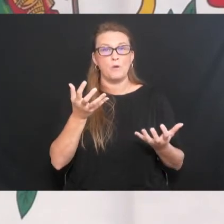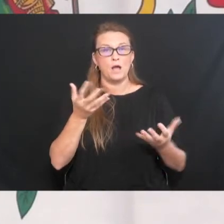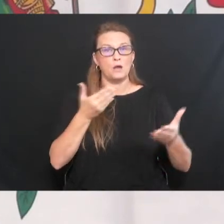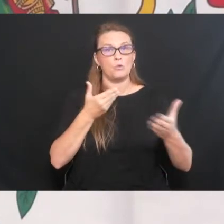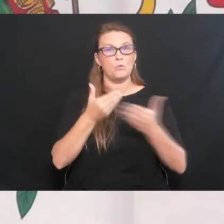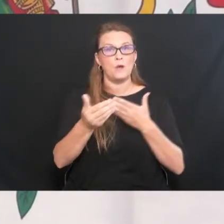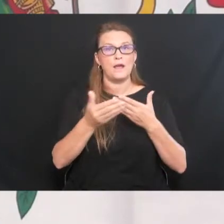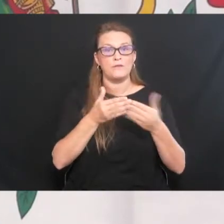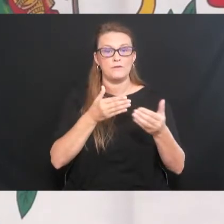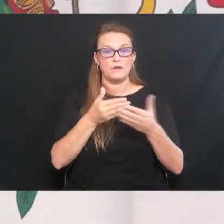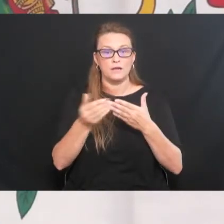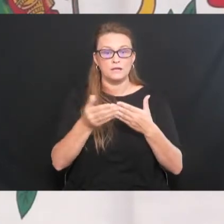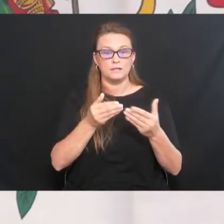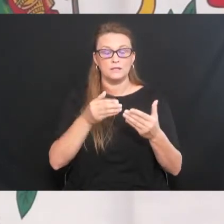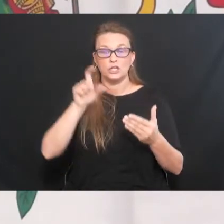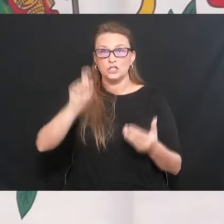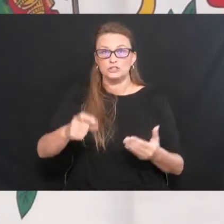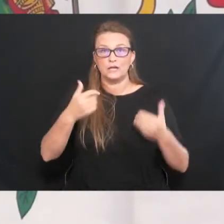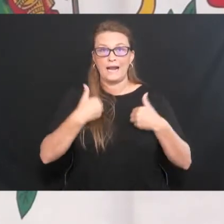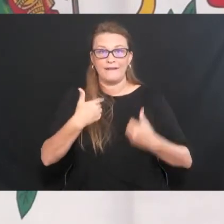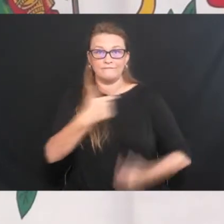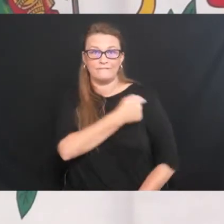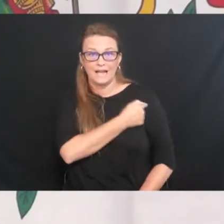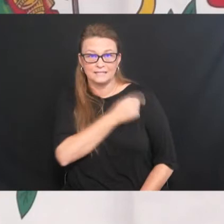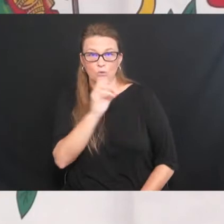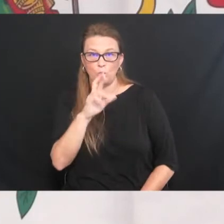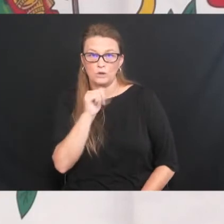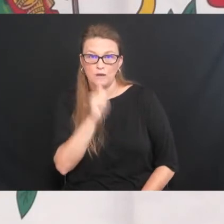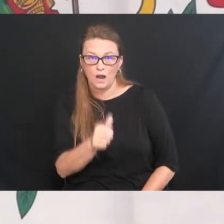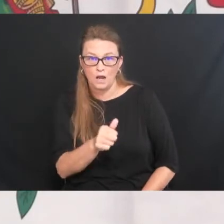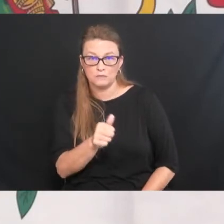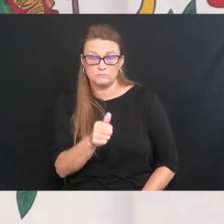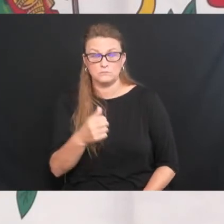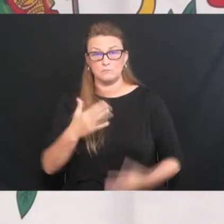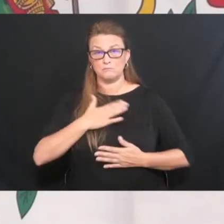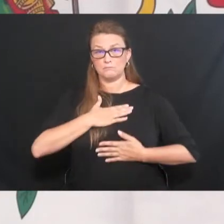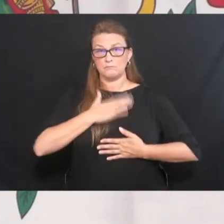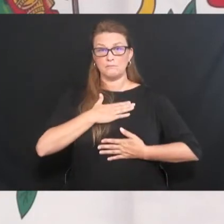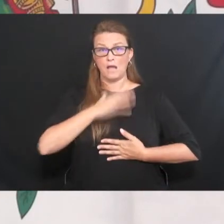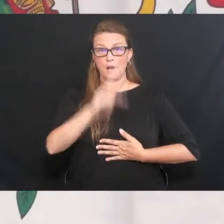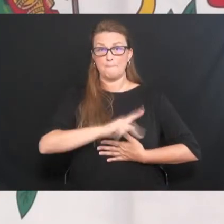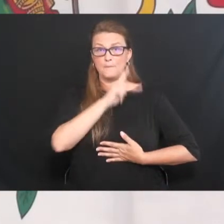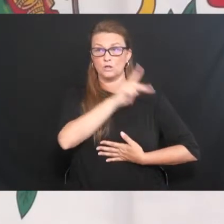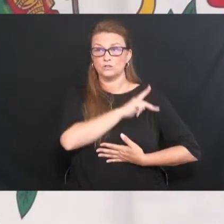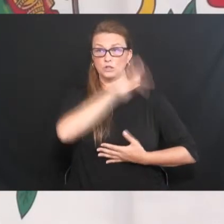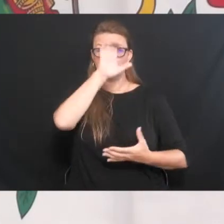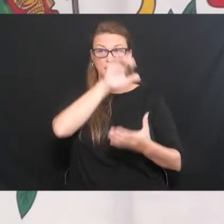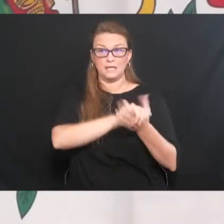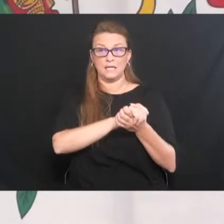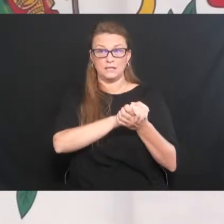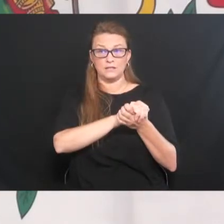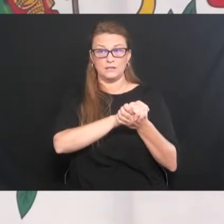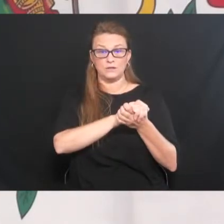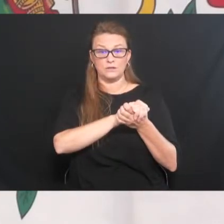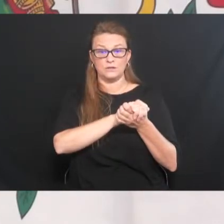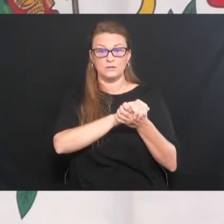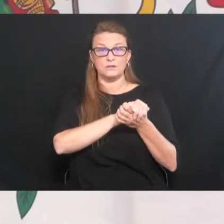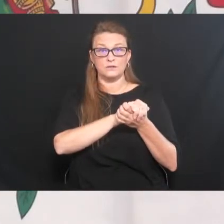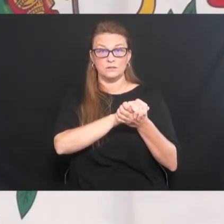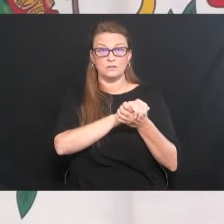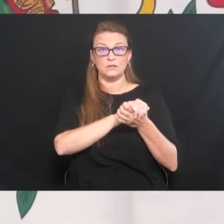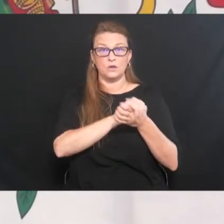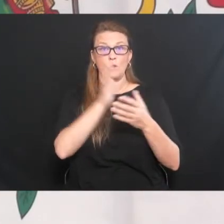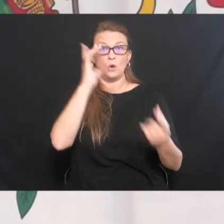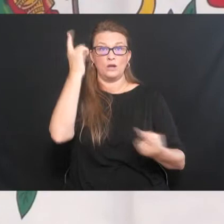not they should be vaccinated or not. I personally believe, and I wish like crazy, that they would